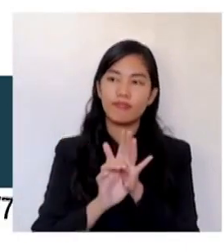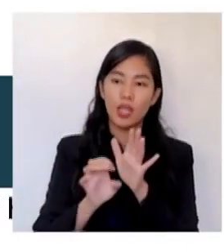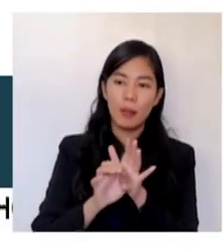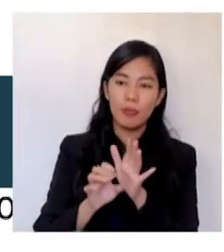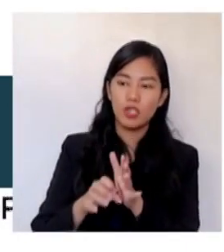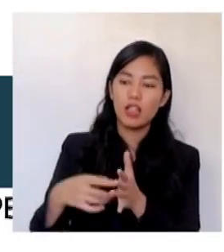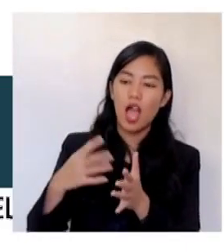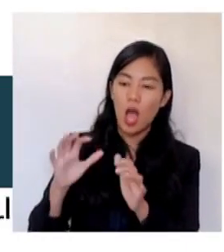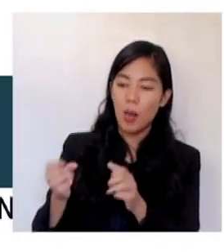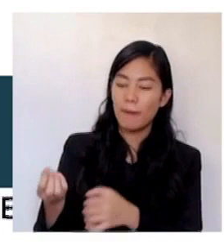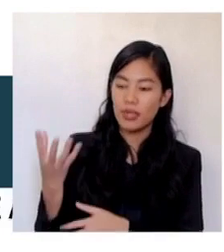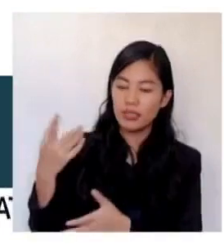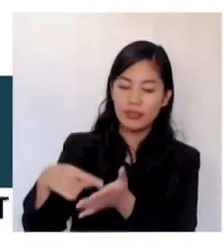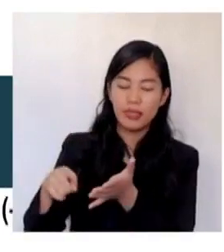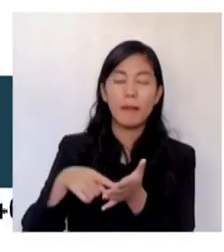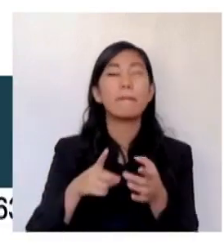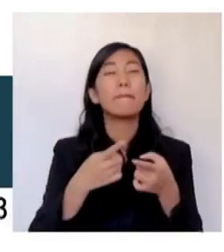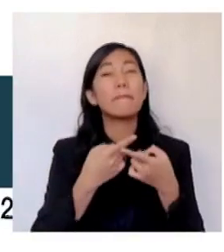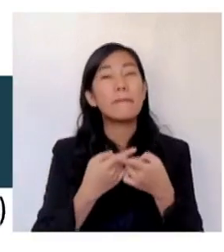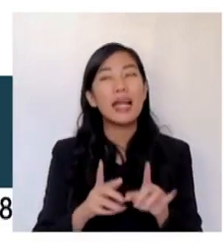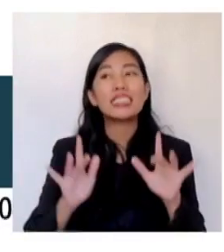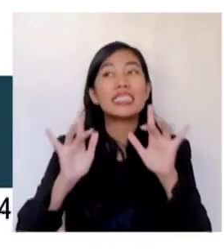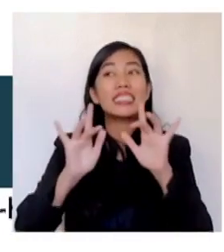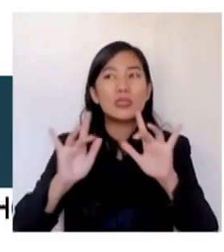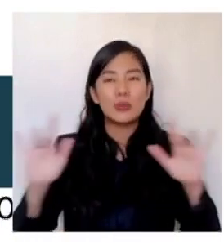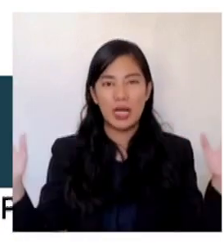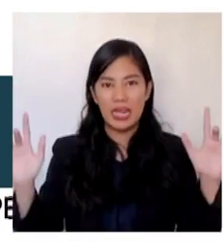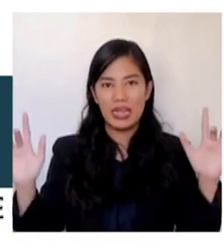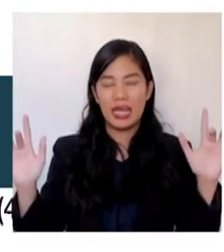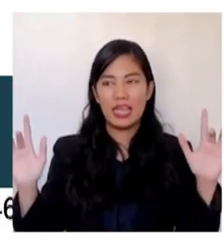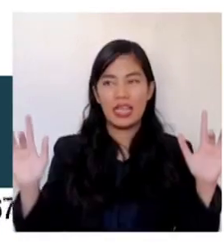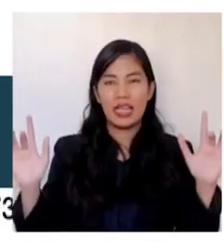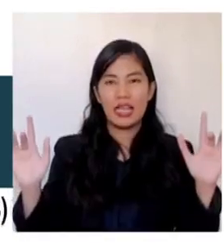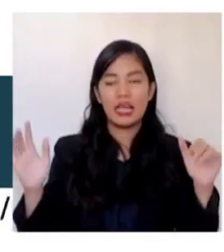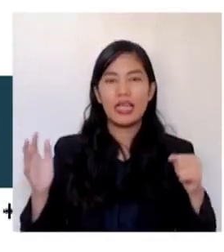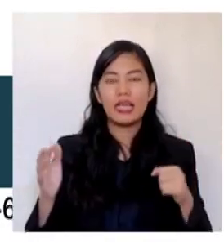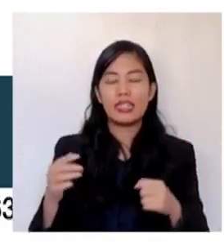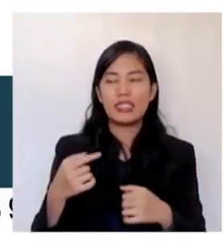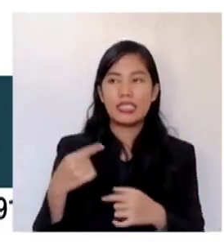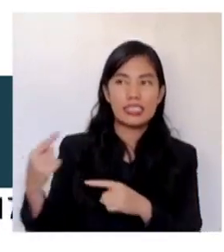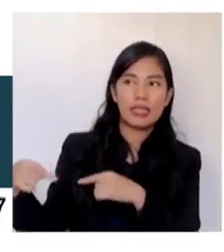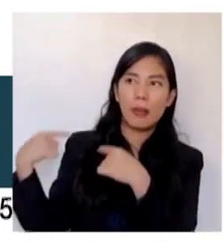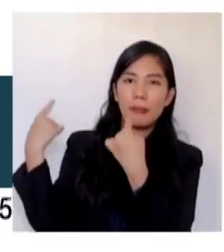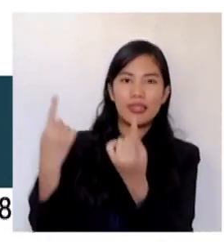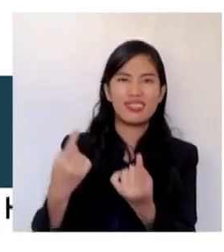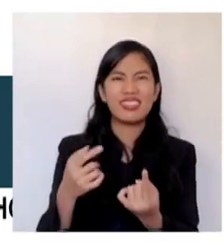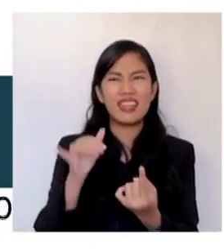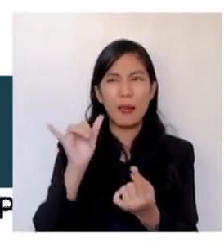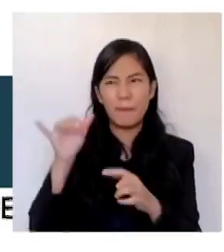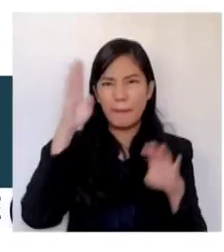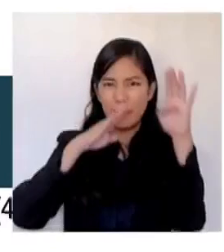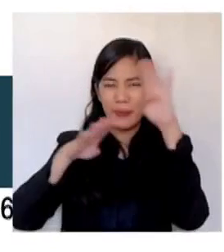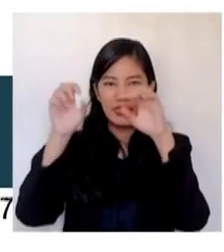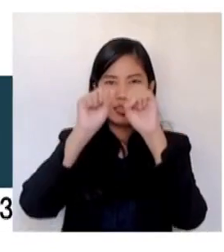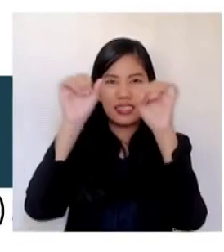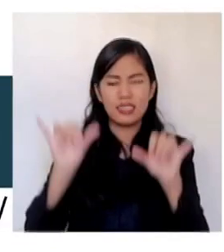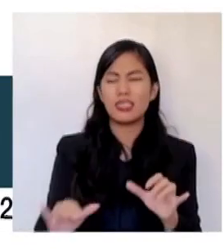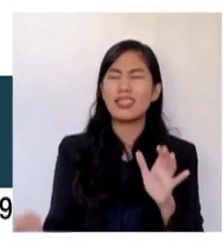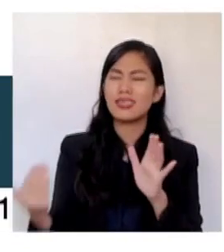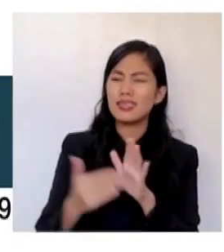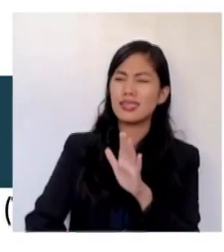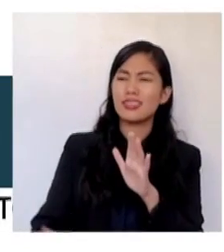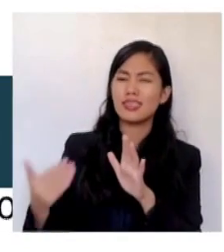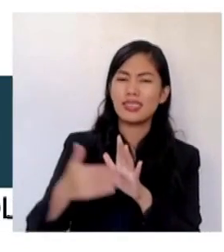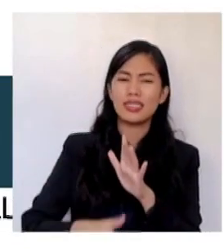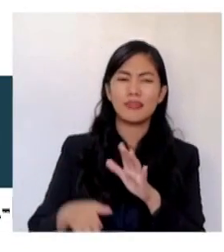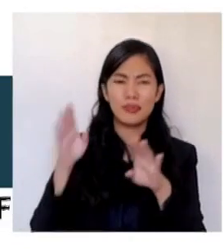However, wala sa kanilang nagsabi na systemic itong problema, paulit-ulit na pinag-uusapan ito. At the end of the